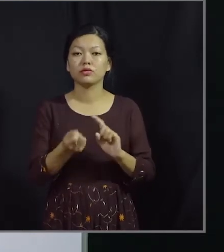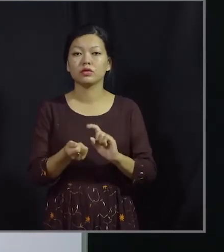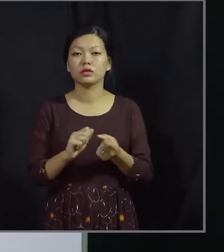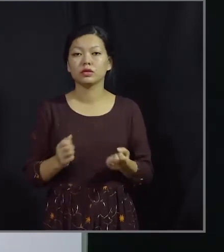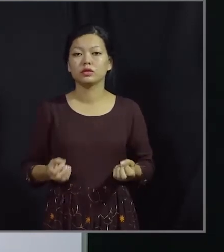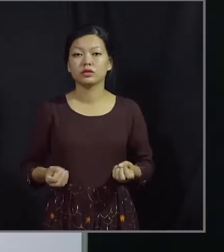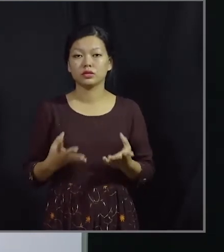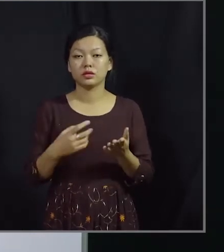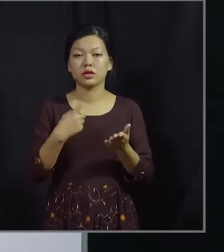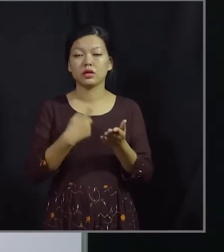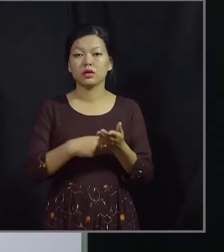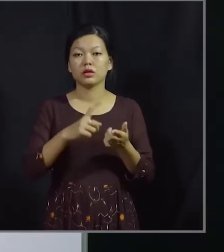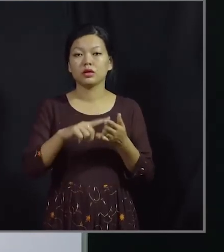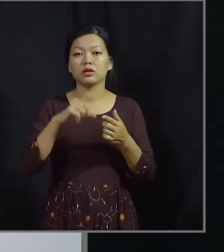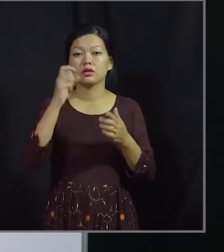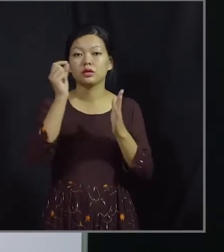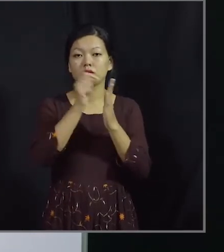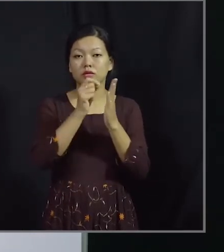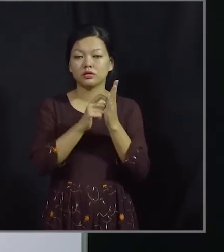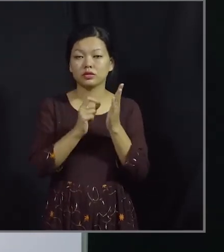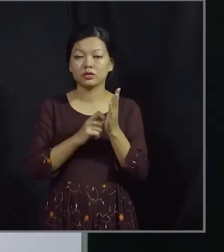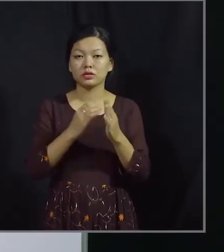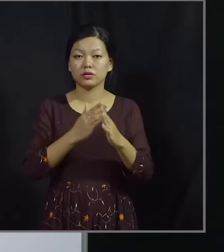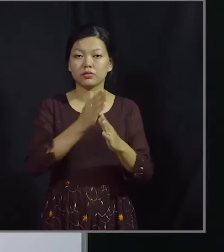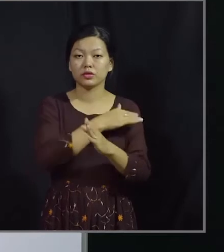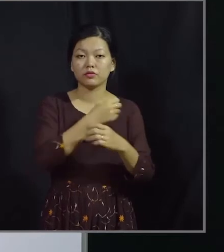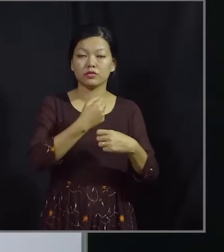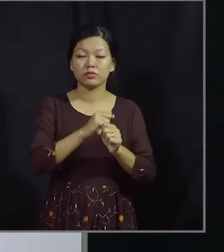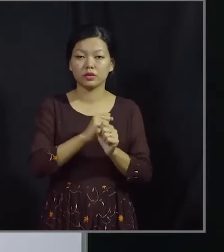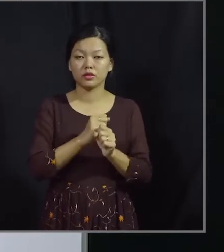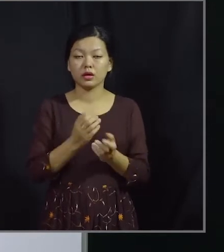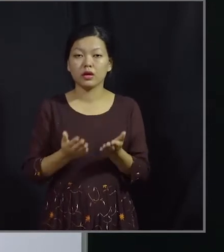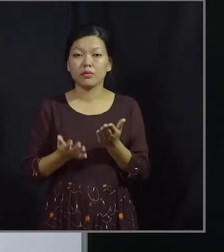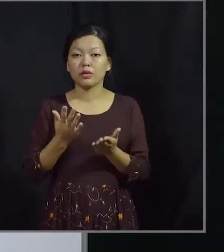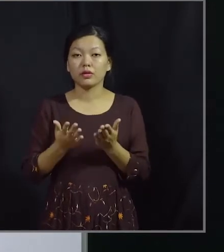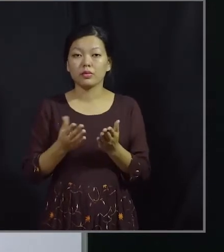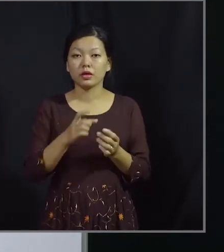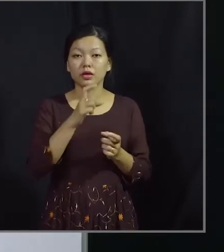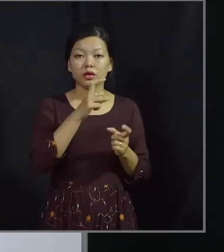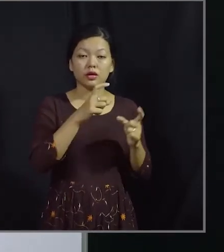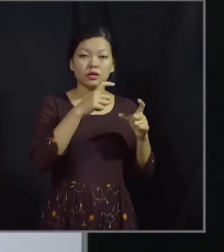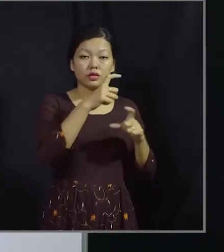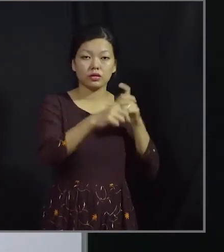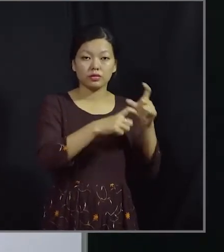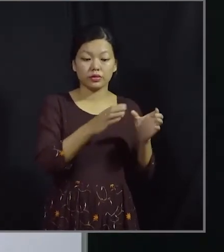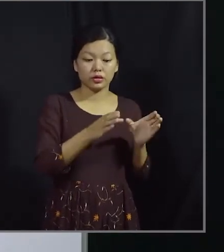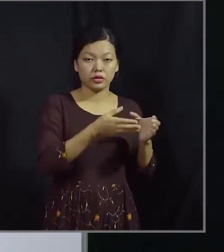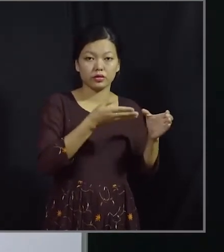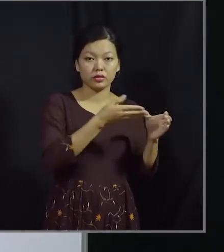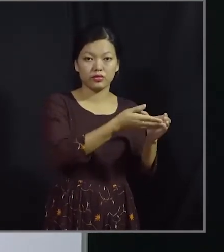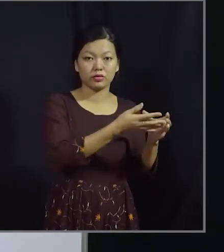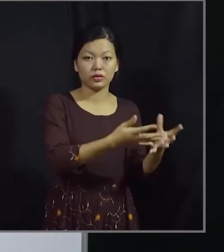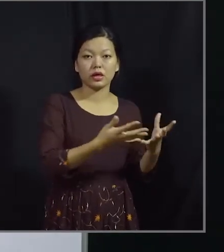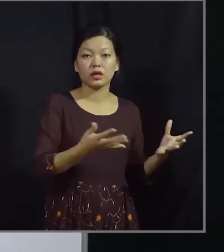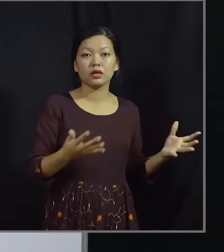that is reconstitution takes place, the assets may worth maybe 5 lakhs, but on retirement it may increase or decrease.